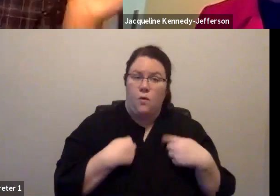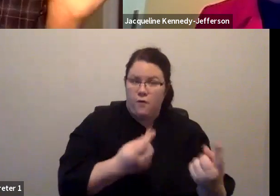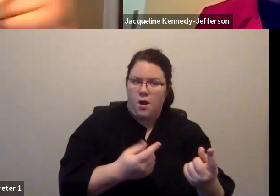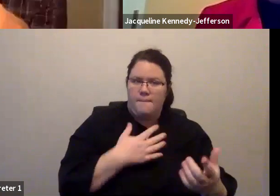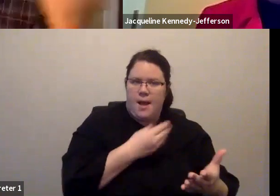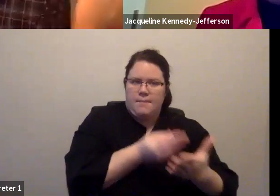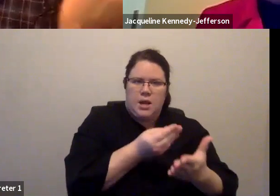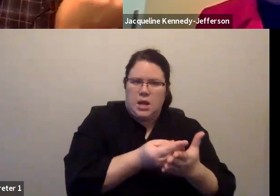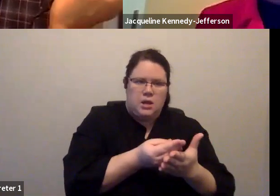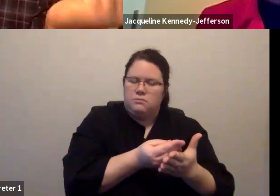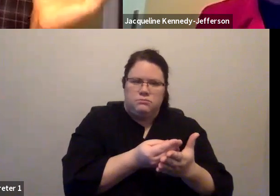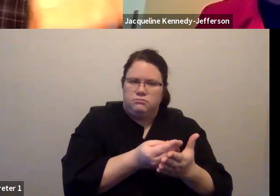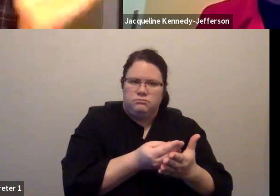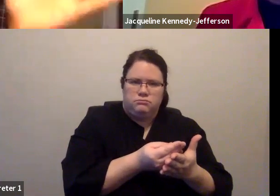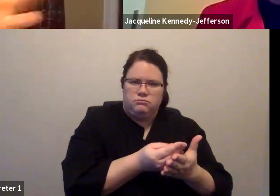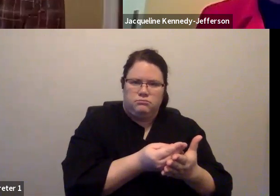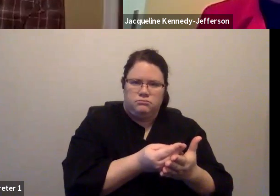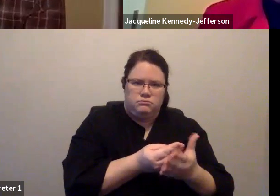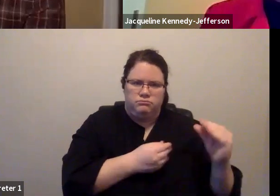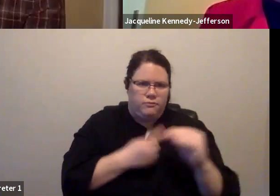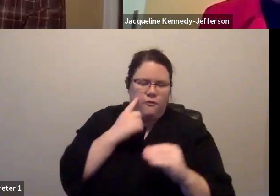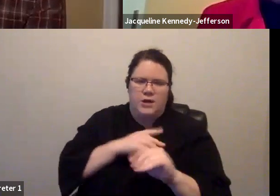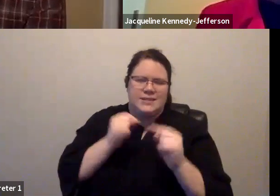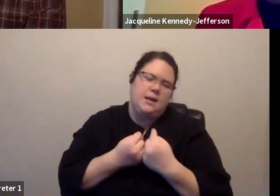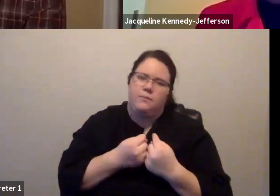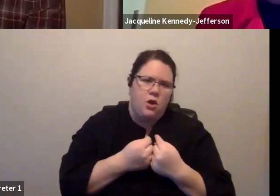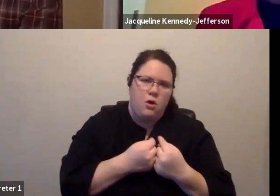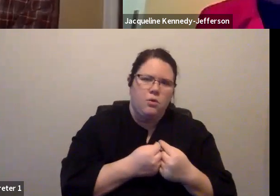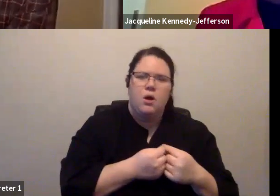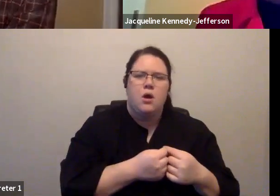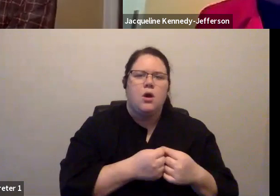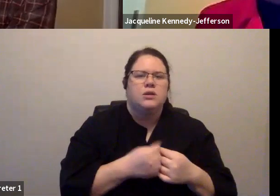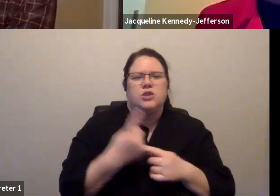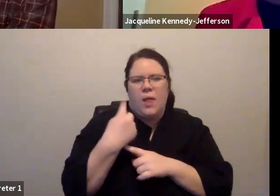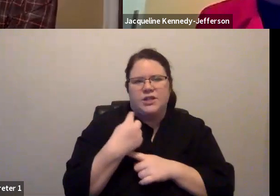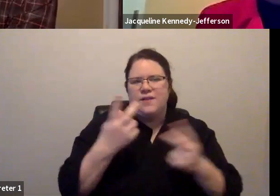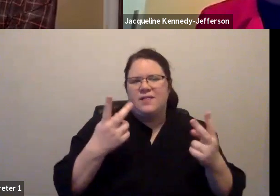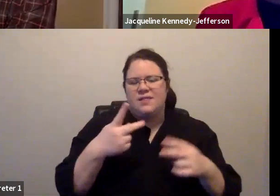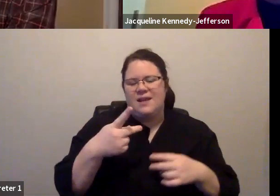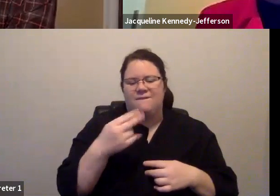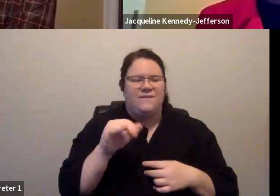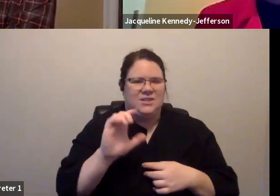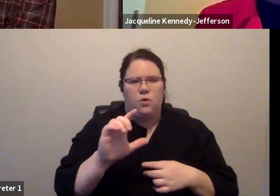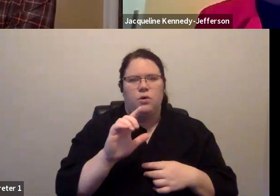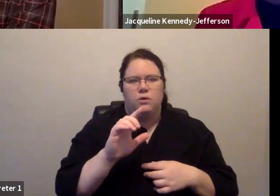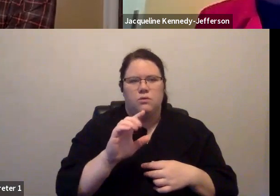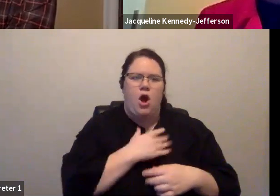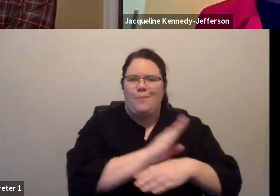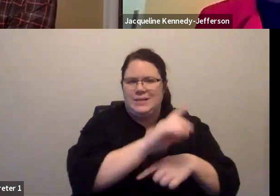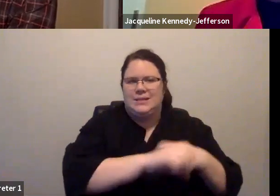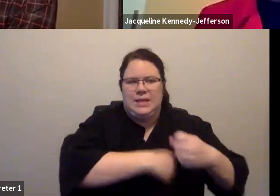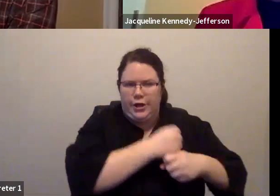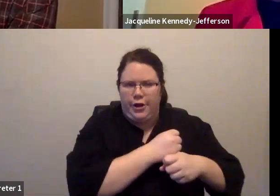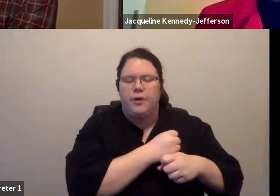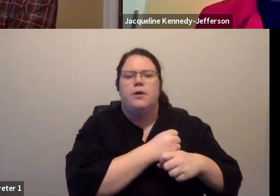it was approved in the last fiscal year, right? And we're just operating under those dollars still. Now, as we move into the new fiscal year, I anticipate